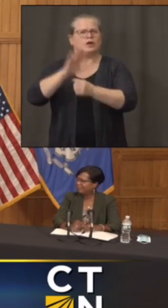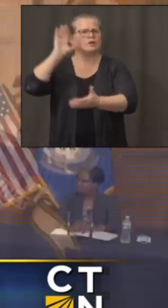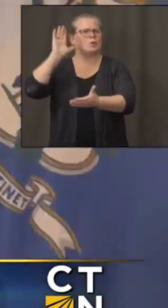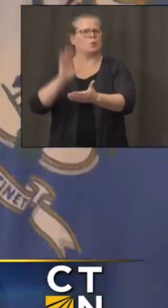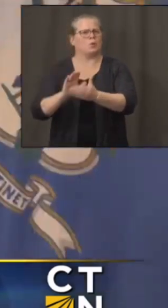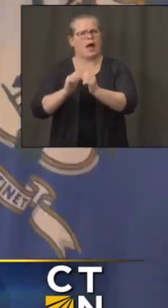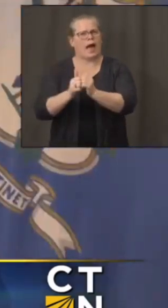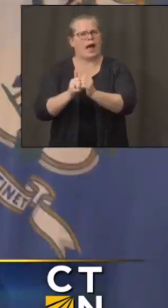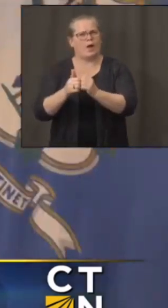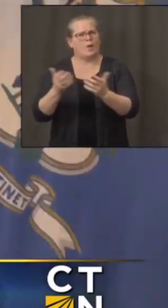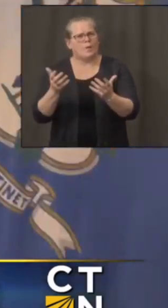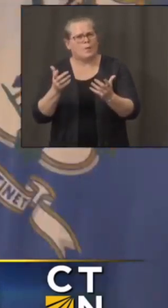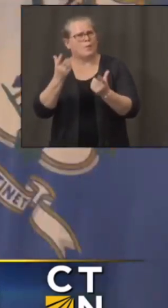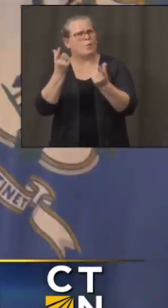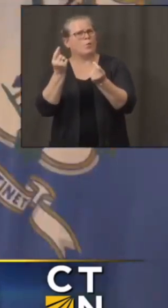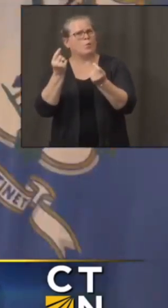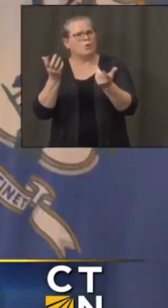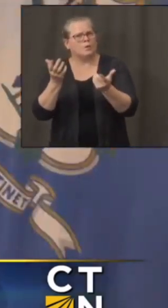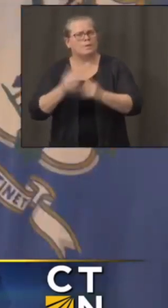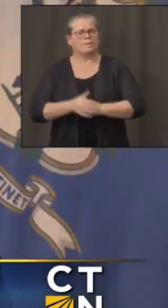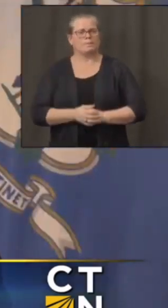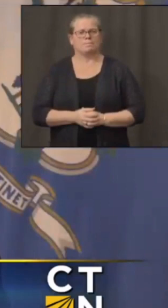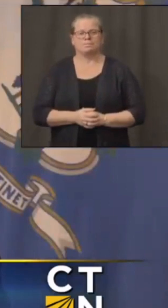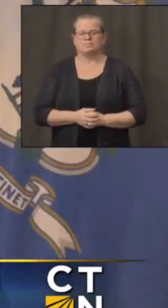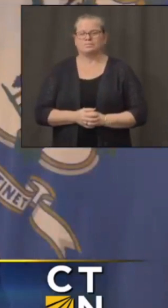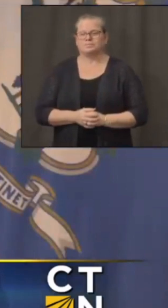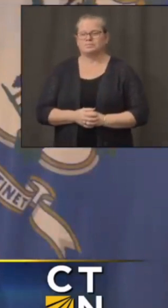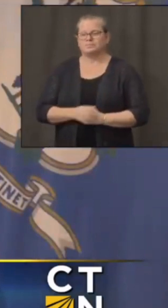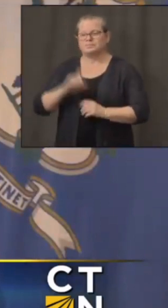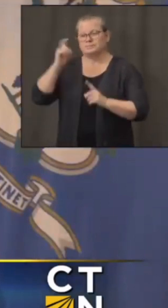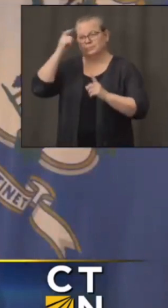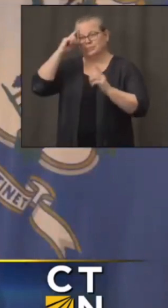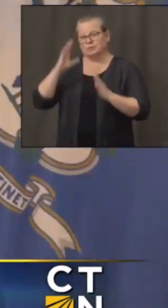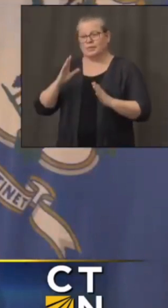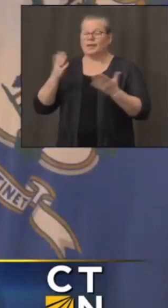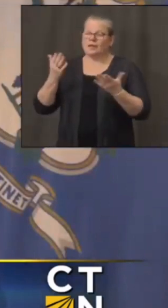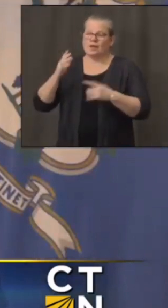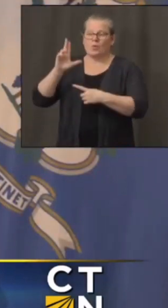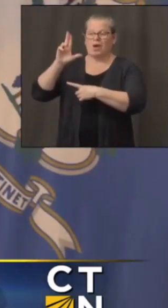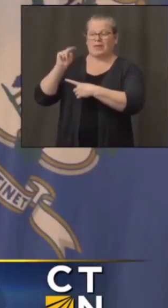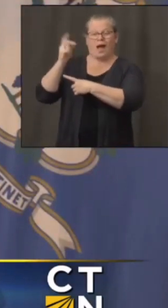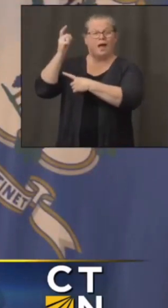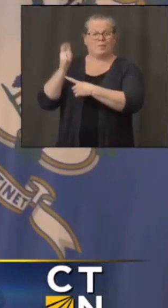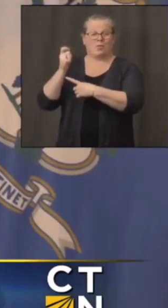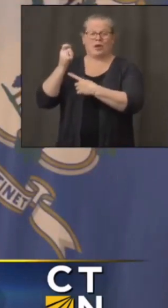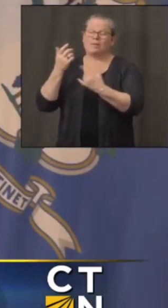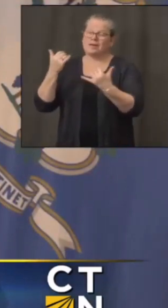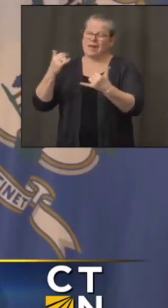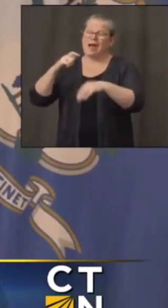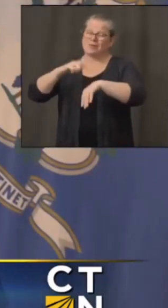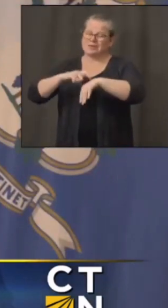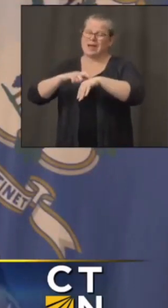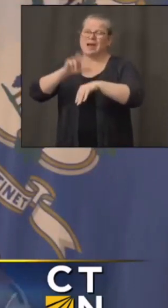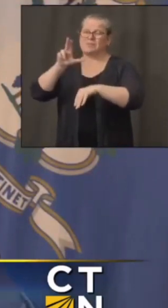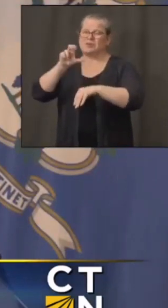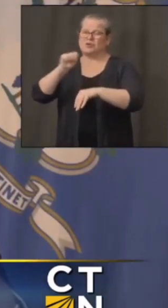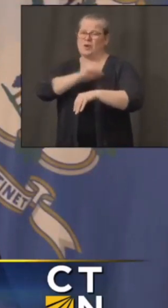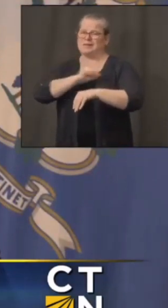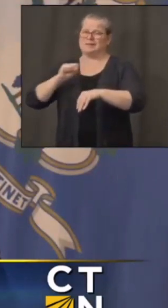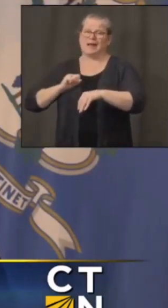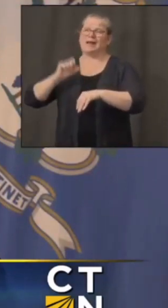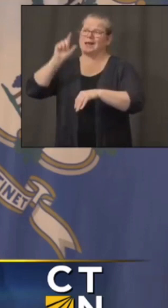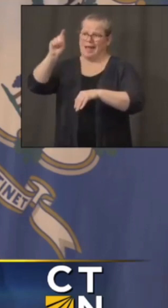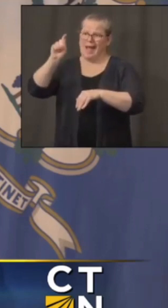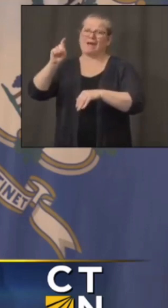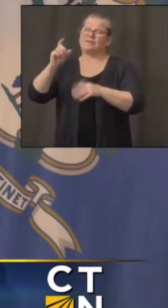Well, first of all, on the unemployment, it's really time for the U.S. Senate to step up and make a deal with the House so people have